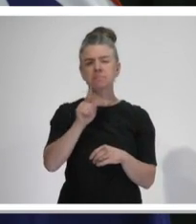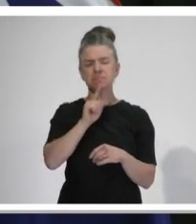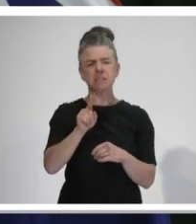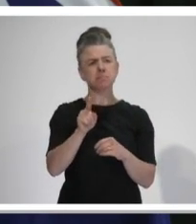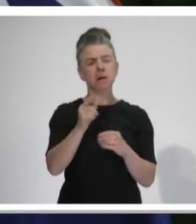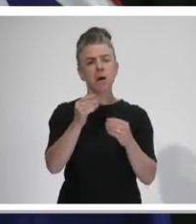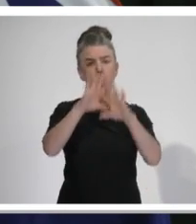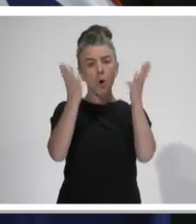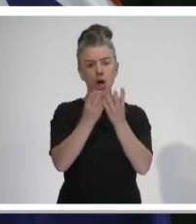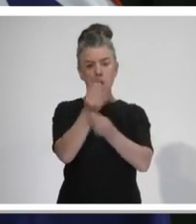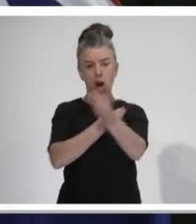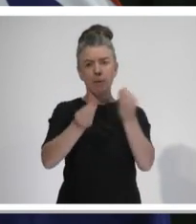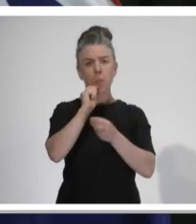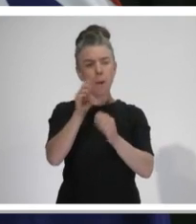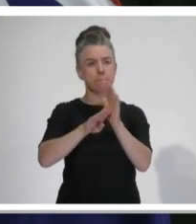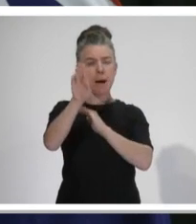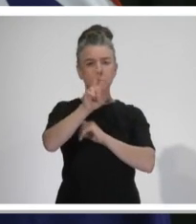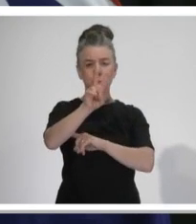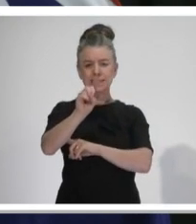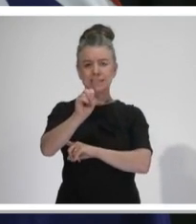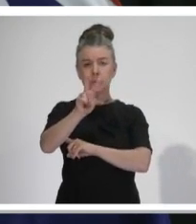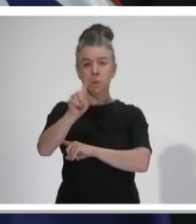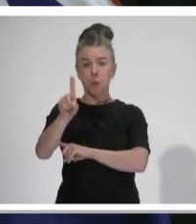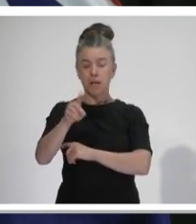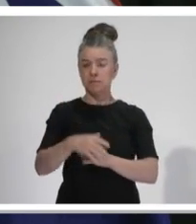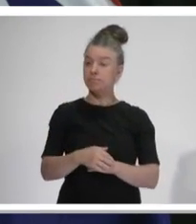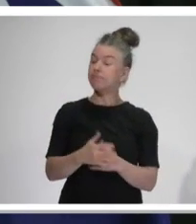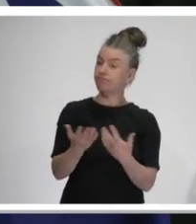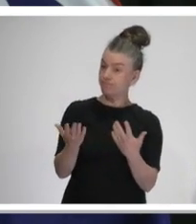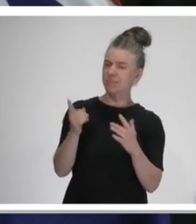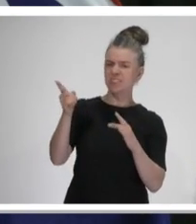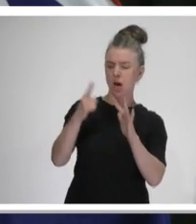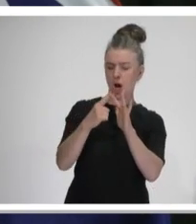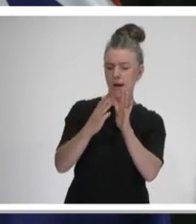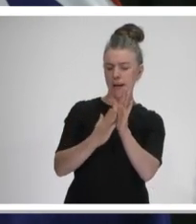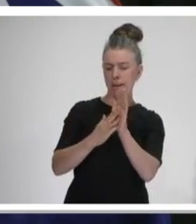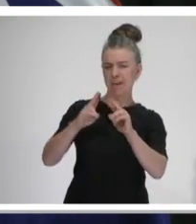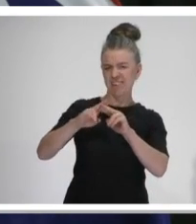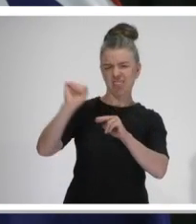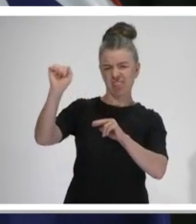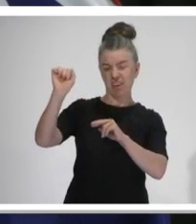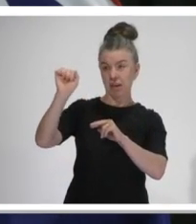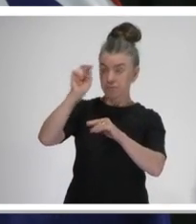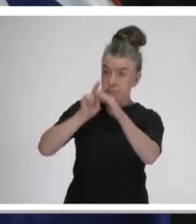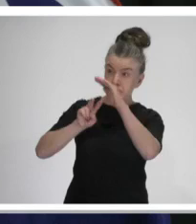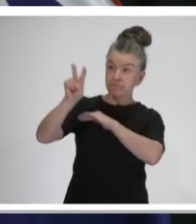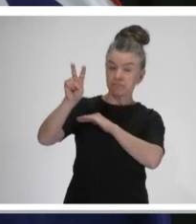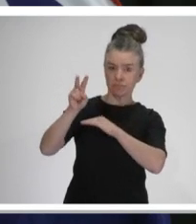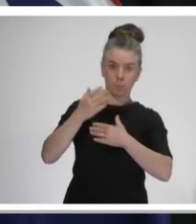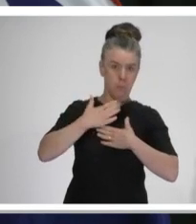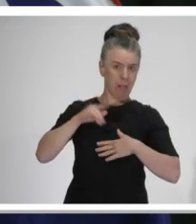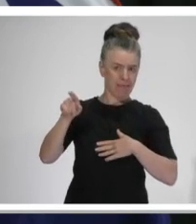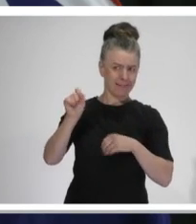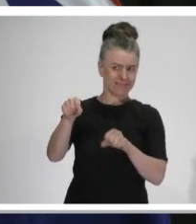2021. Are you confident it'll happen that quickly? Well, that's the forecast of the IMF, and it's certainly what I think everybody would want. What